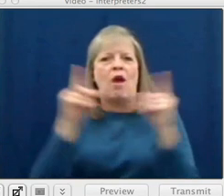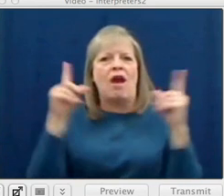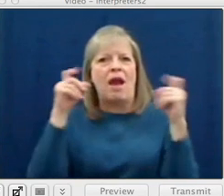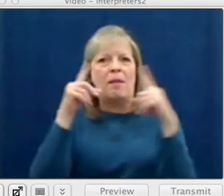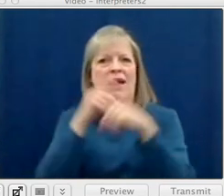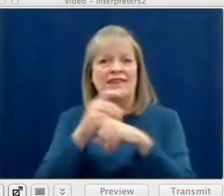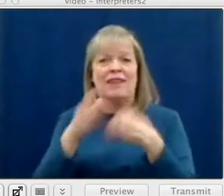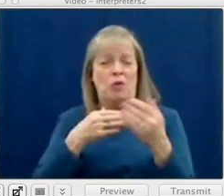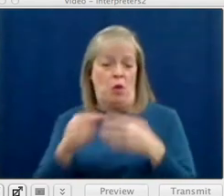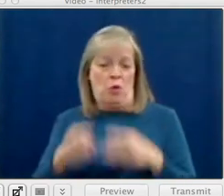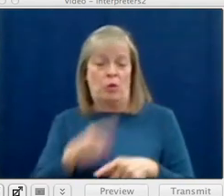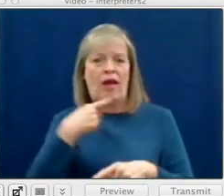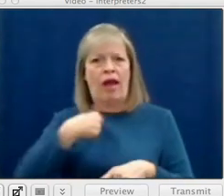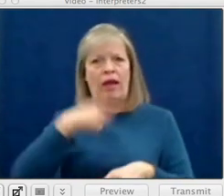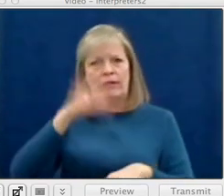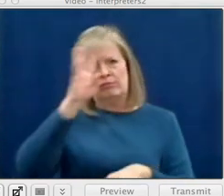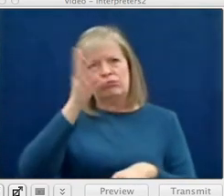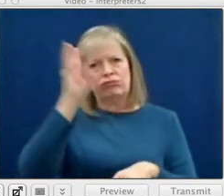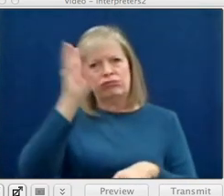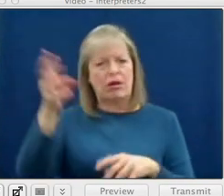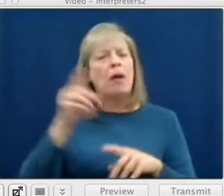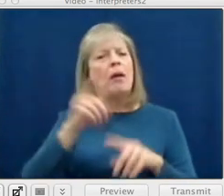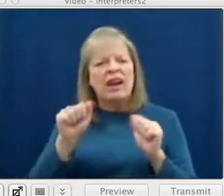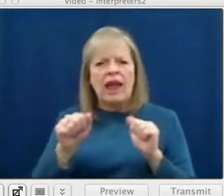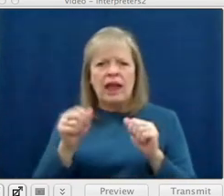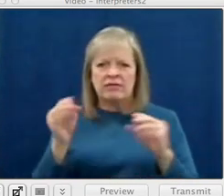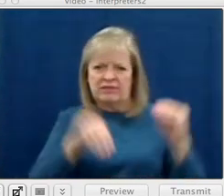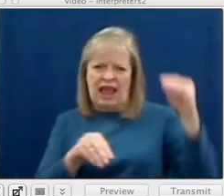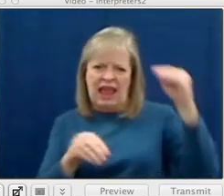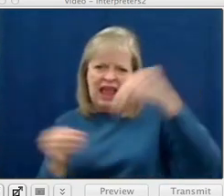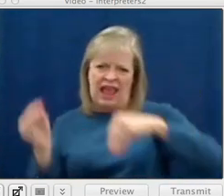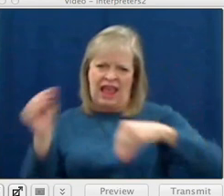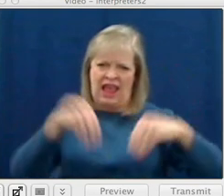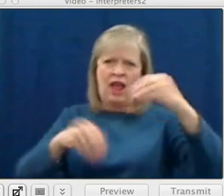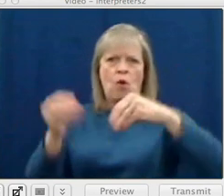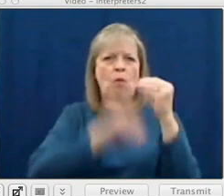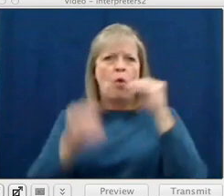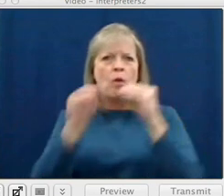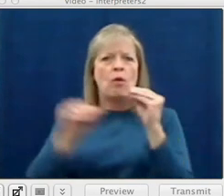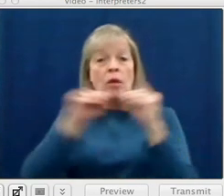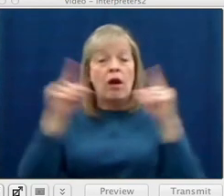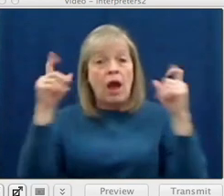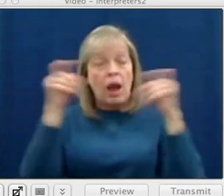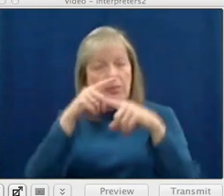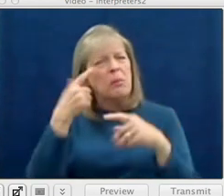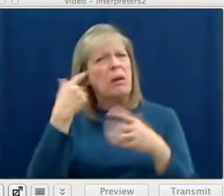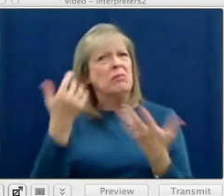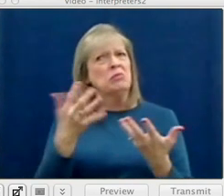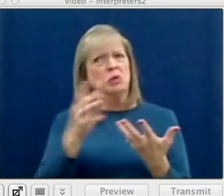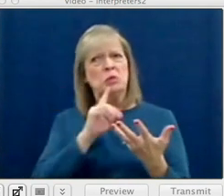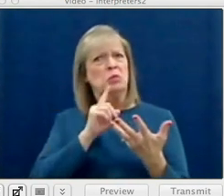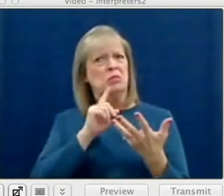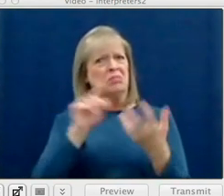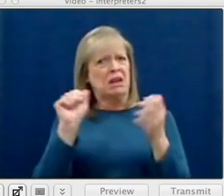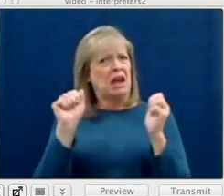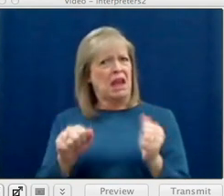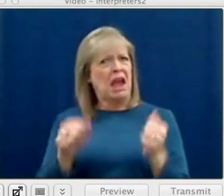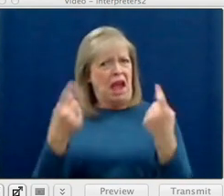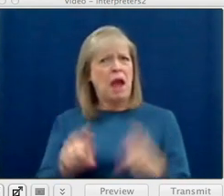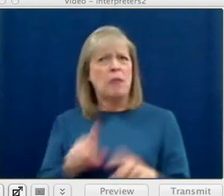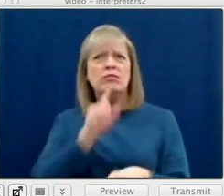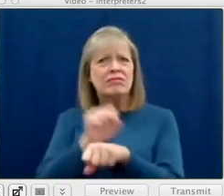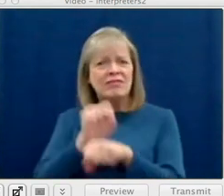to add on to the very real nature of what this very hypothetical case sets